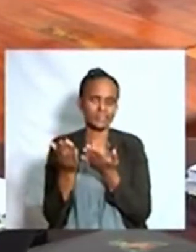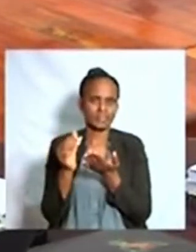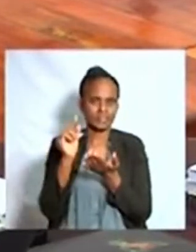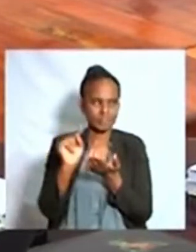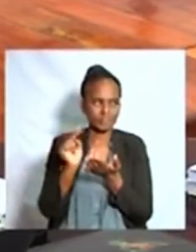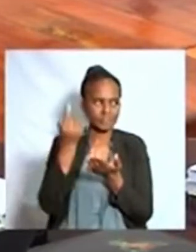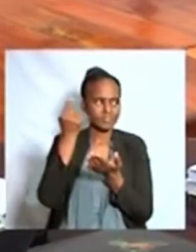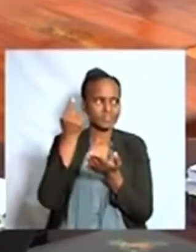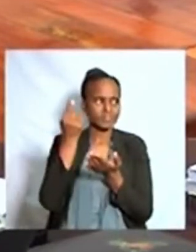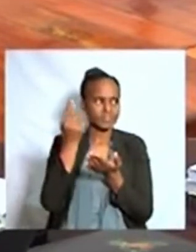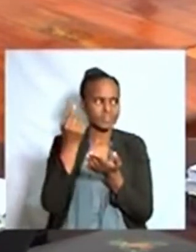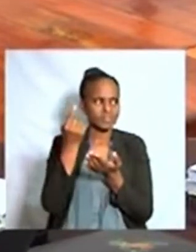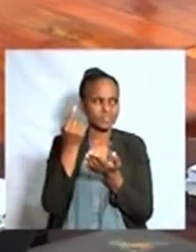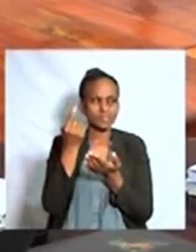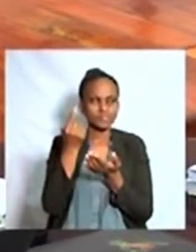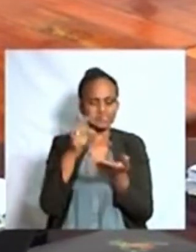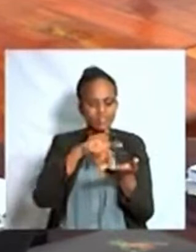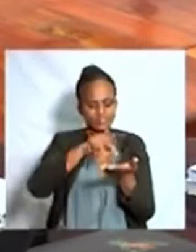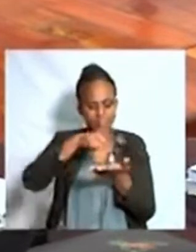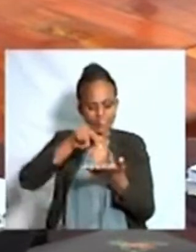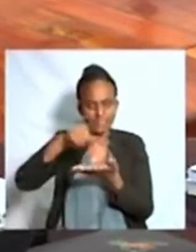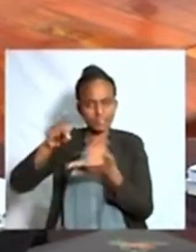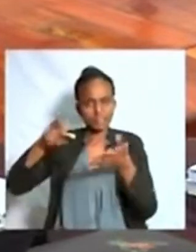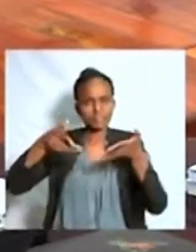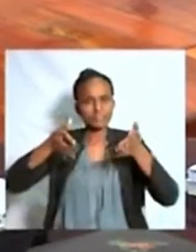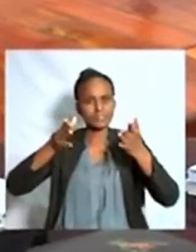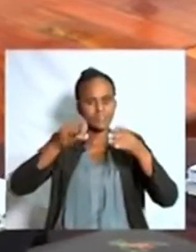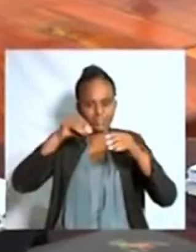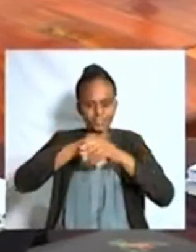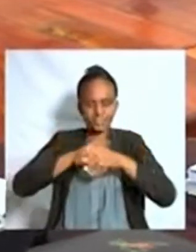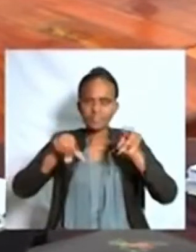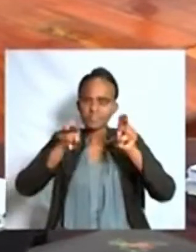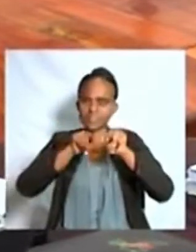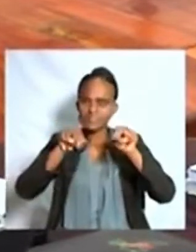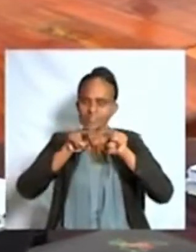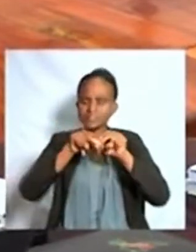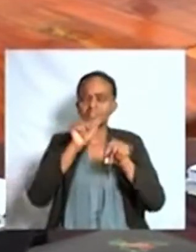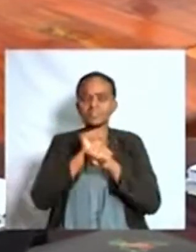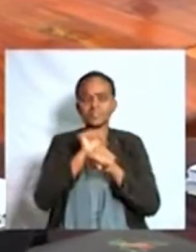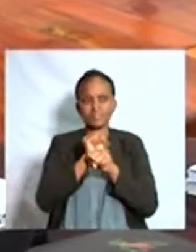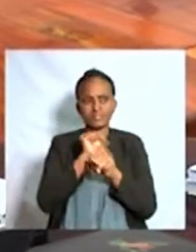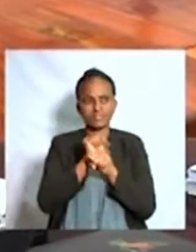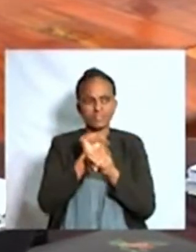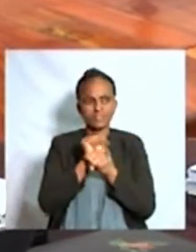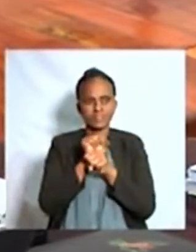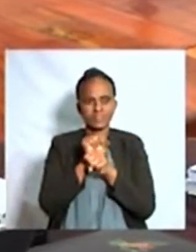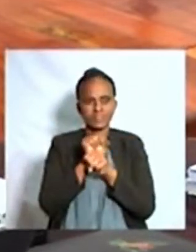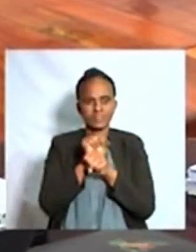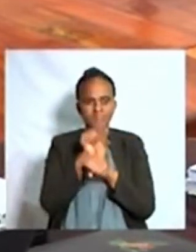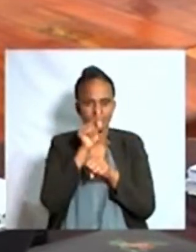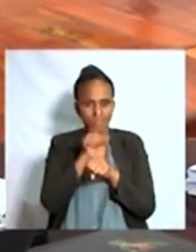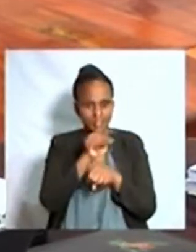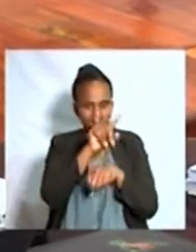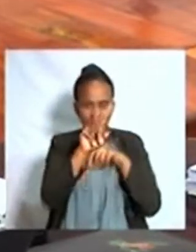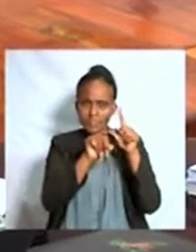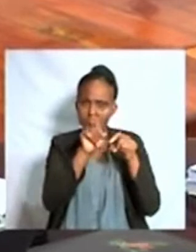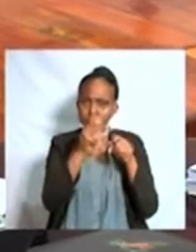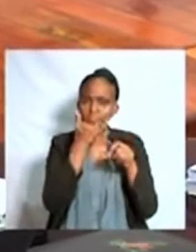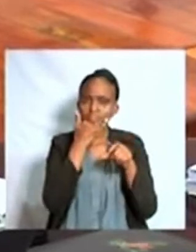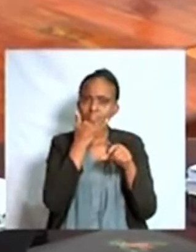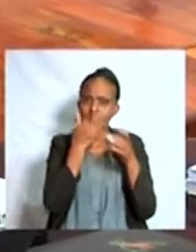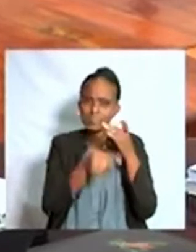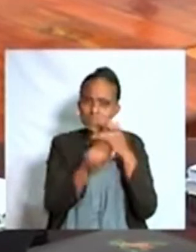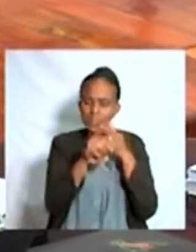one is payment of allowances within the normal duty station. Cause of the query, the